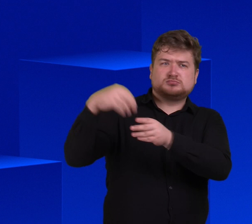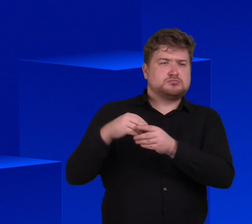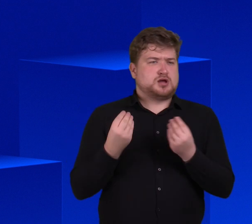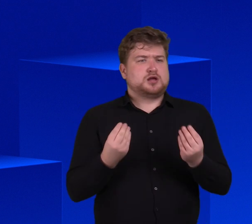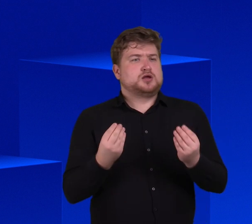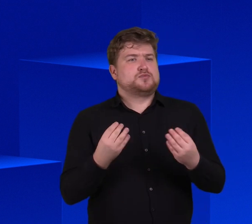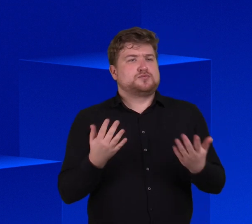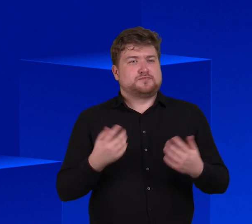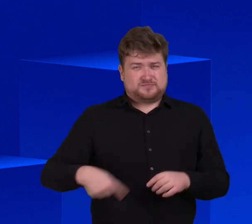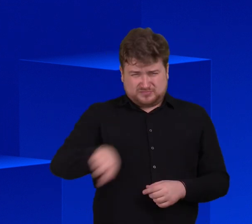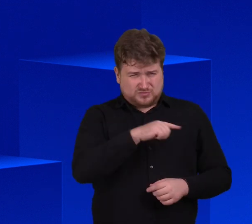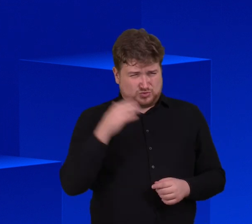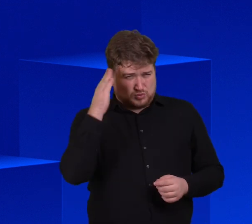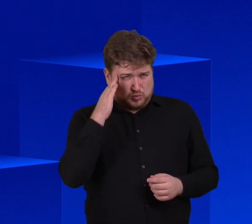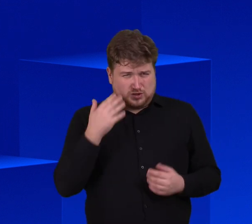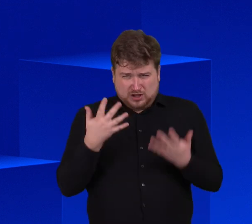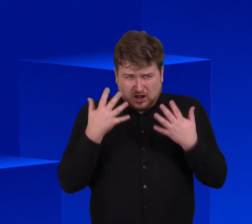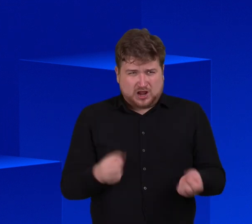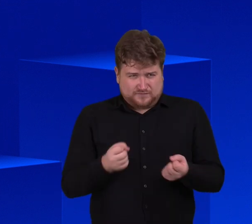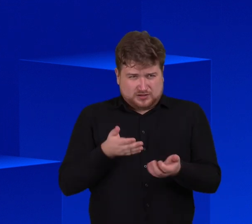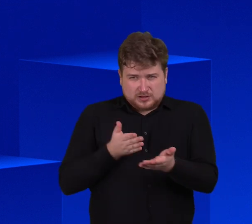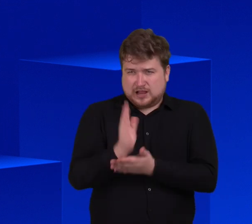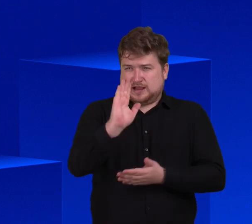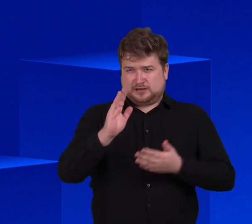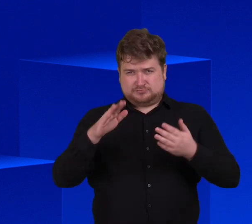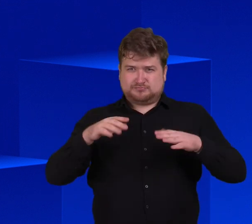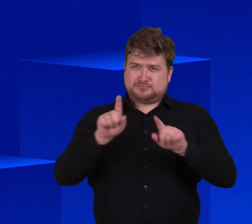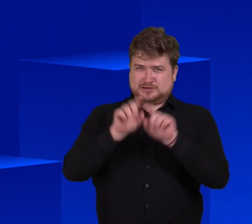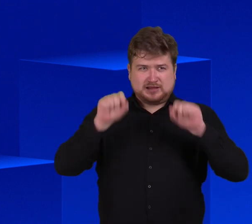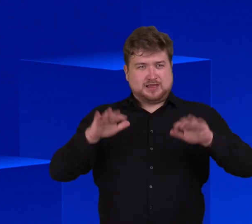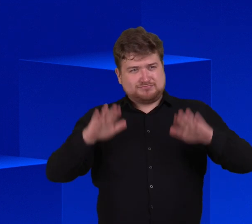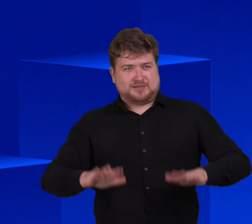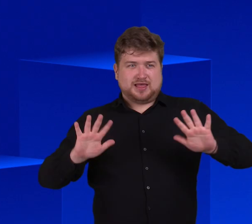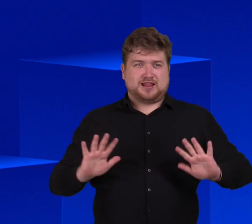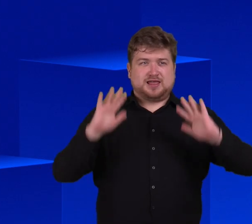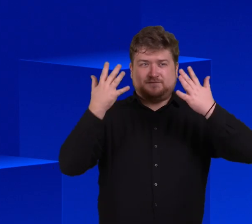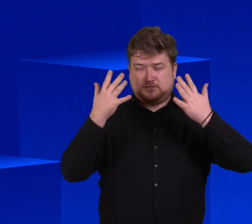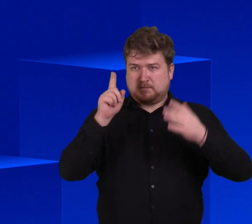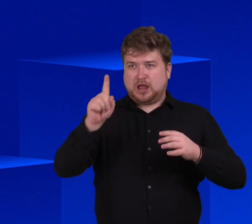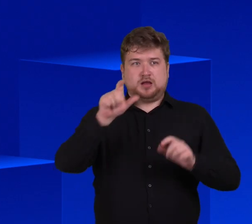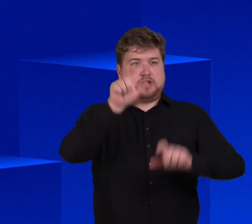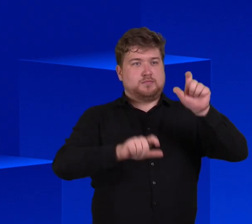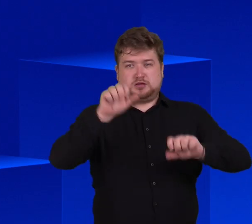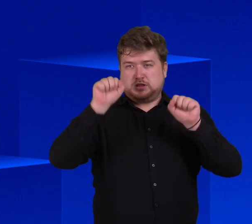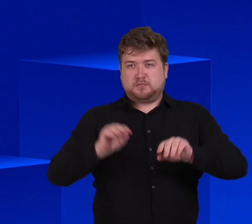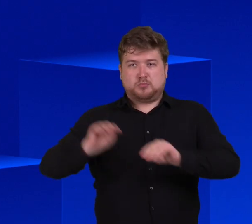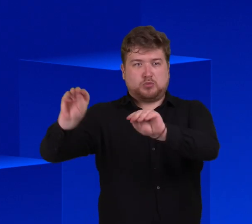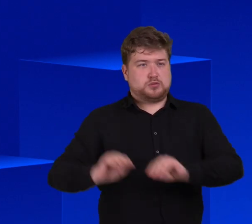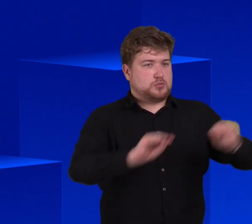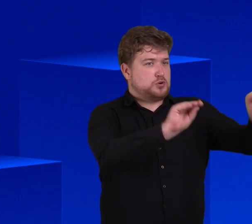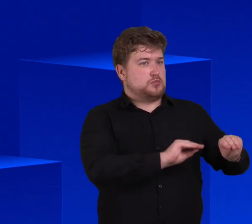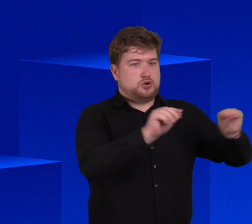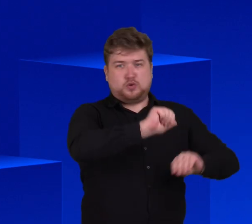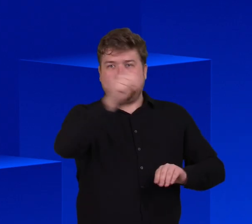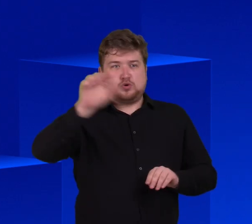from moving. We live still in democratic countries, so we can't just, say to them, no, you are not supposed to leave.